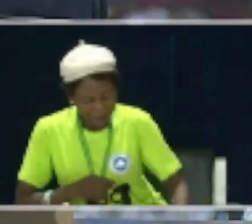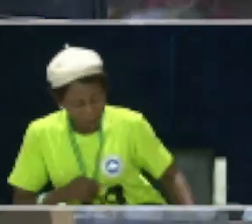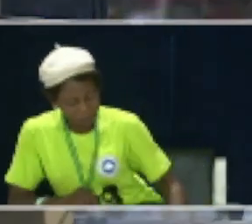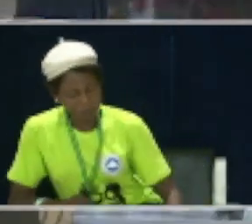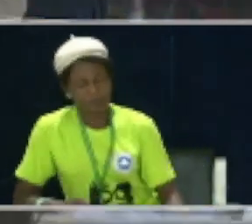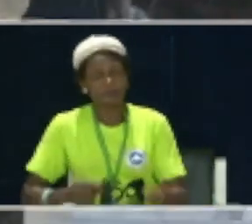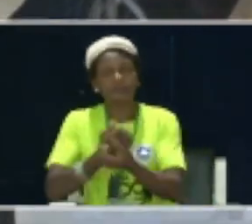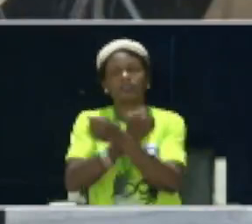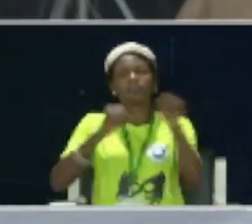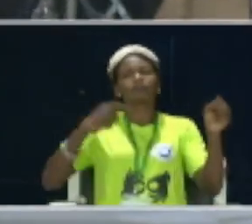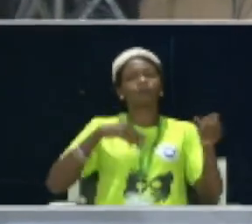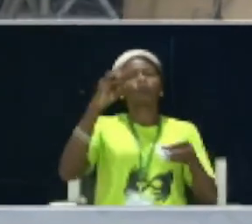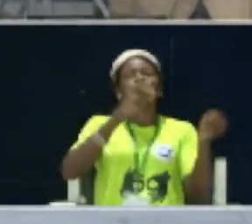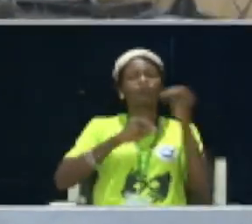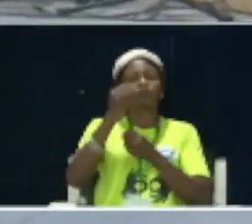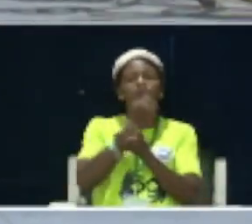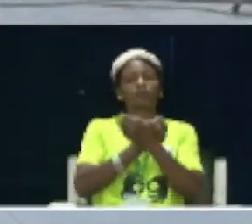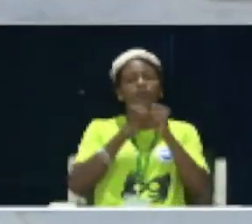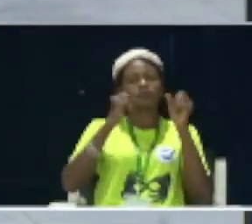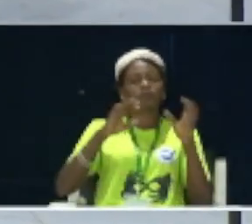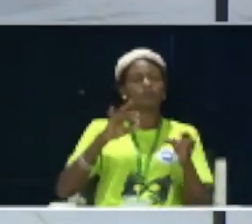save me from